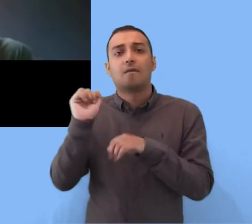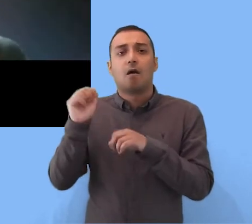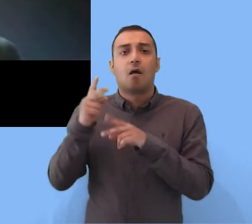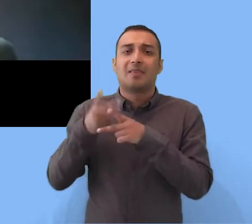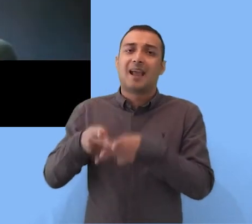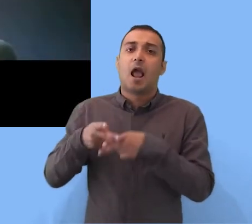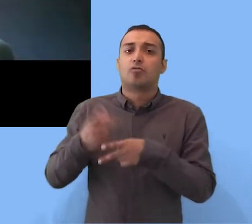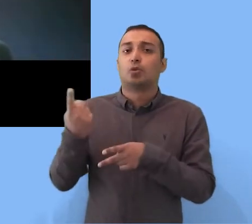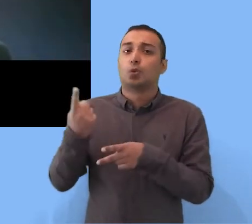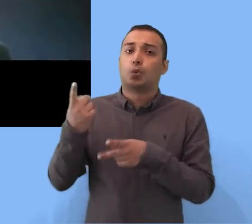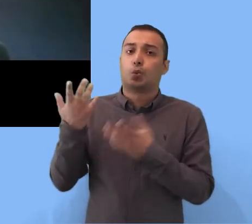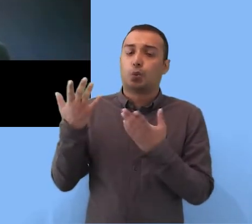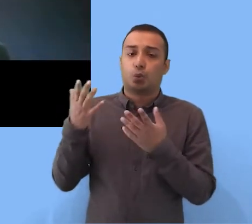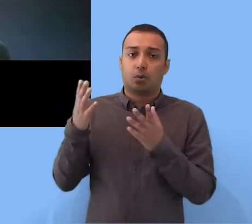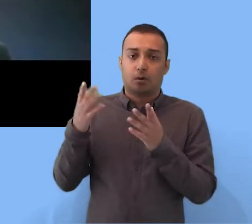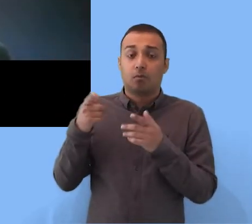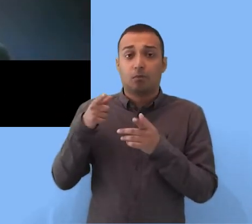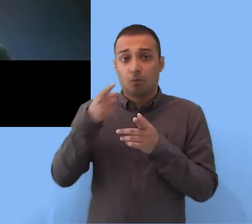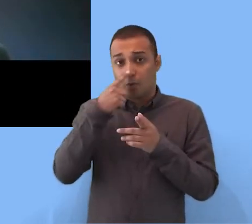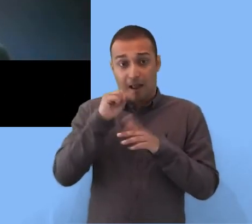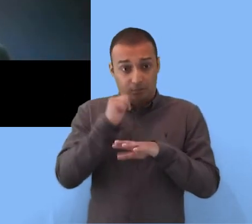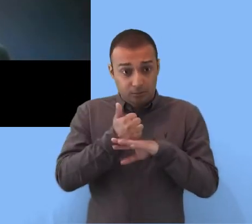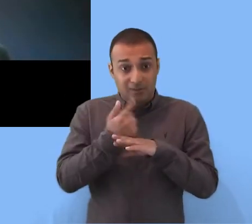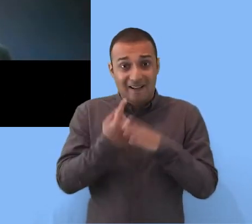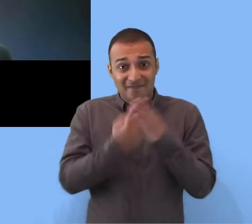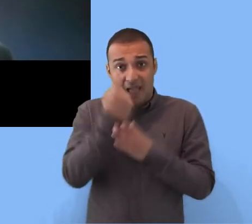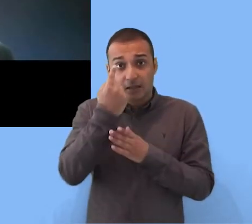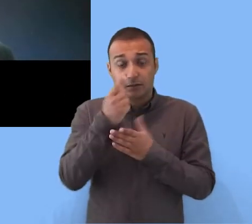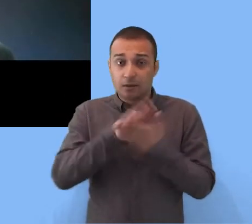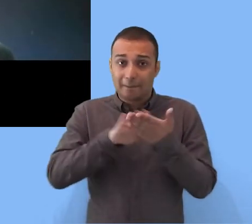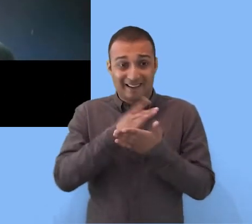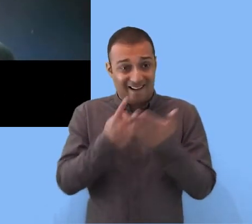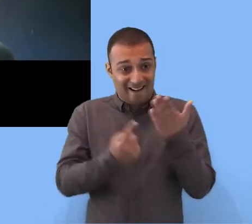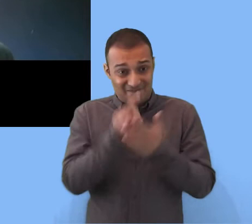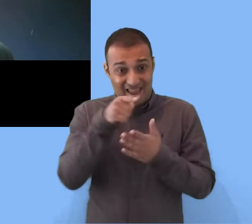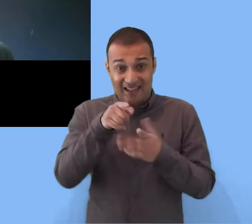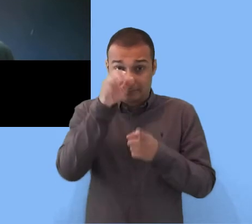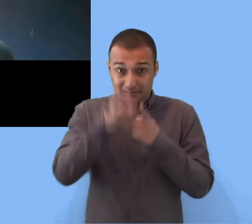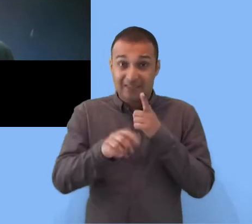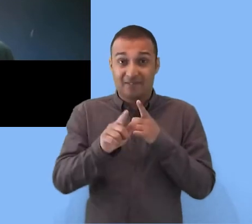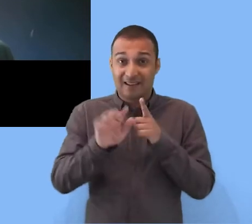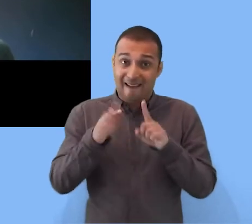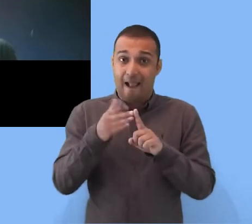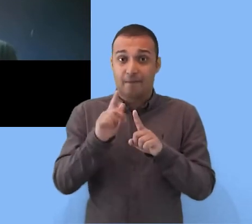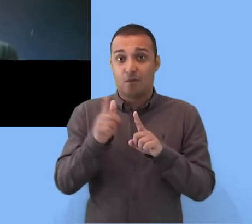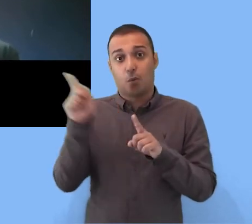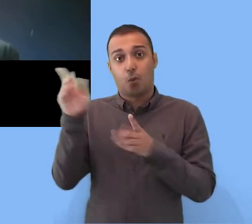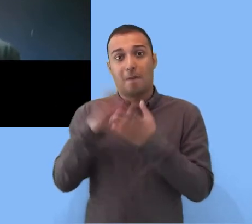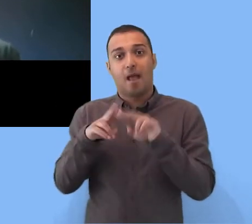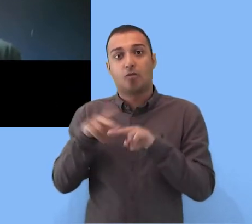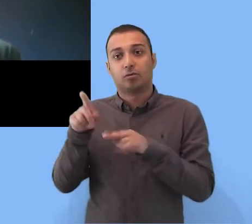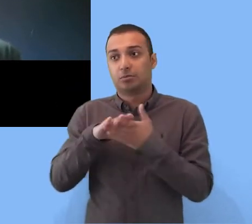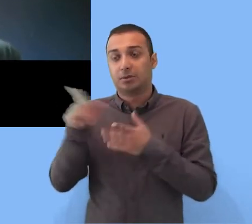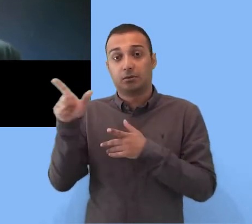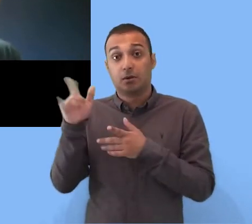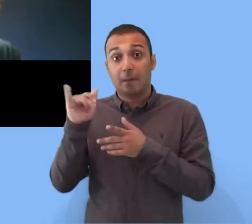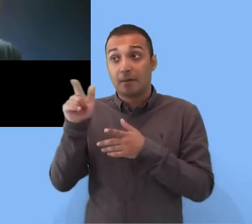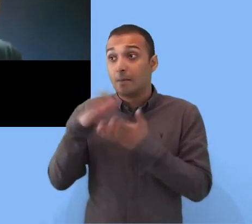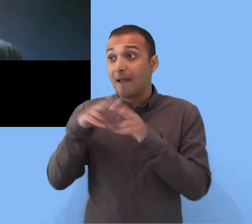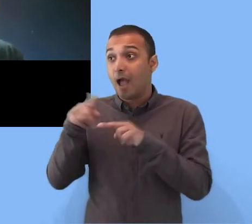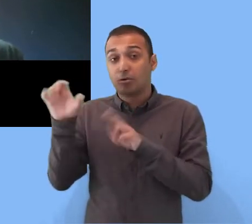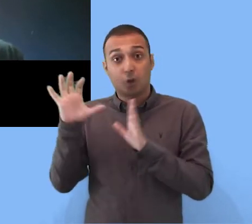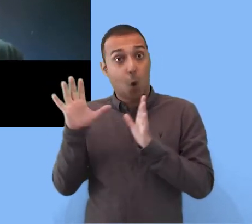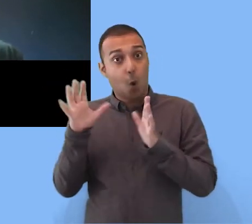create events, encourage them to come in when they've got time. And as I said before, make time, because often some parents may